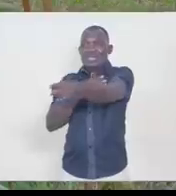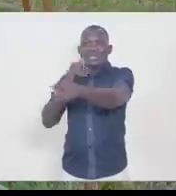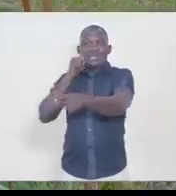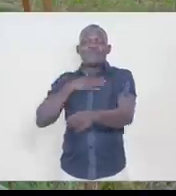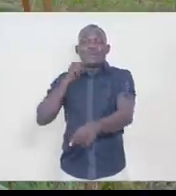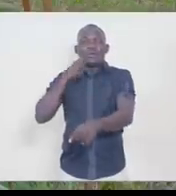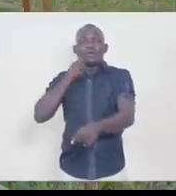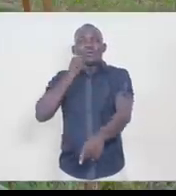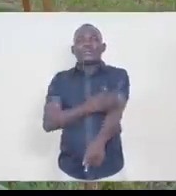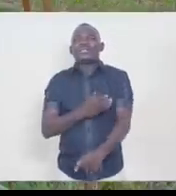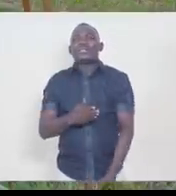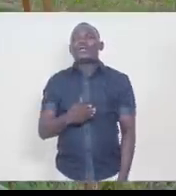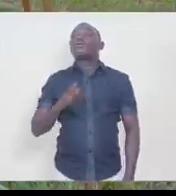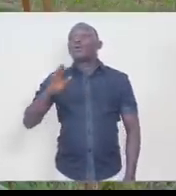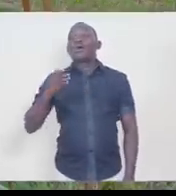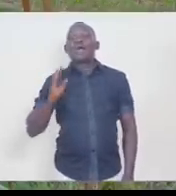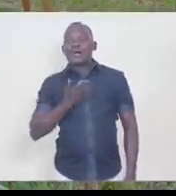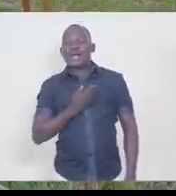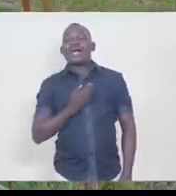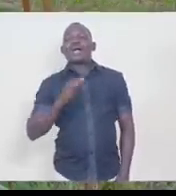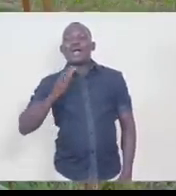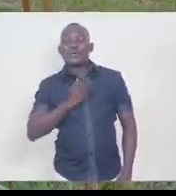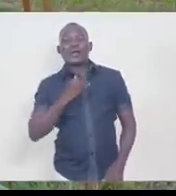daughter. No, Sarah is our daughter.